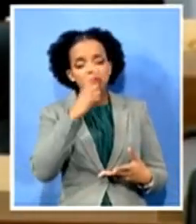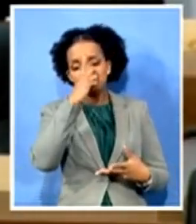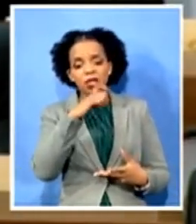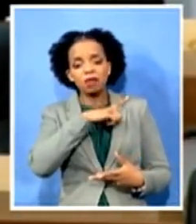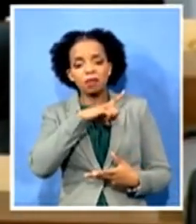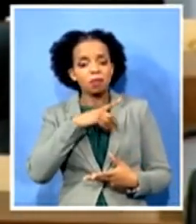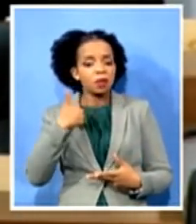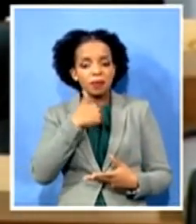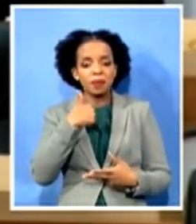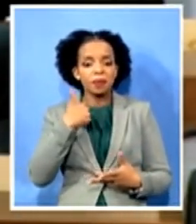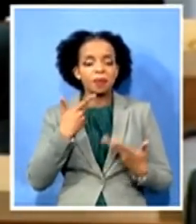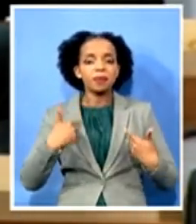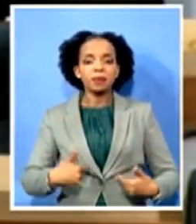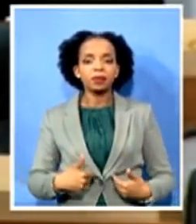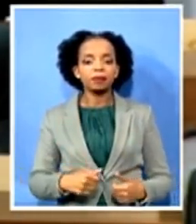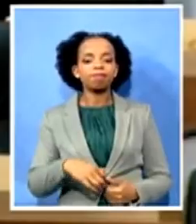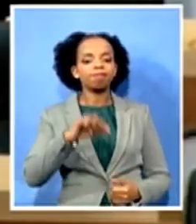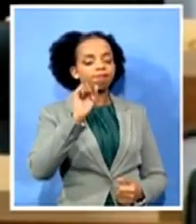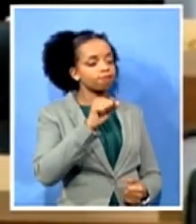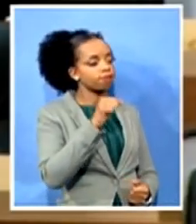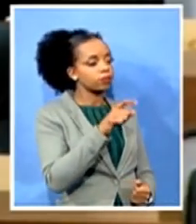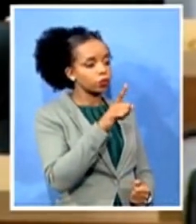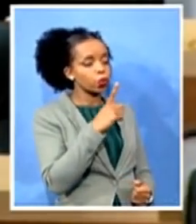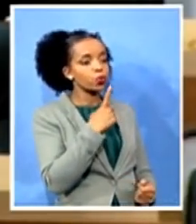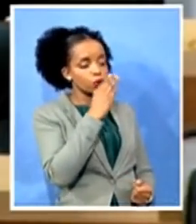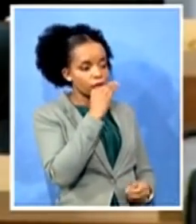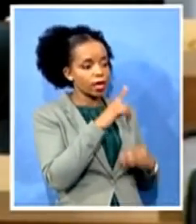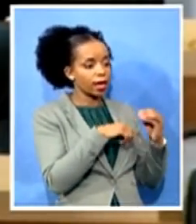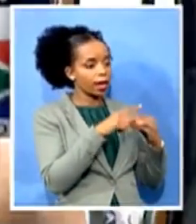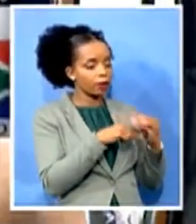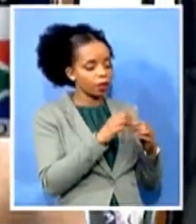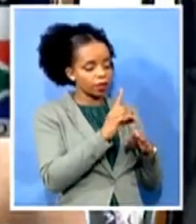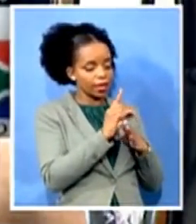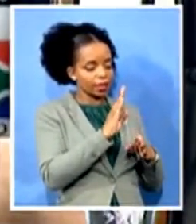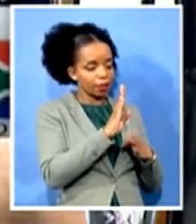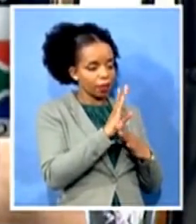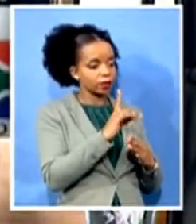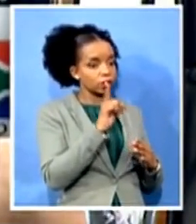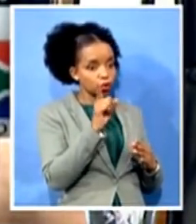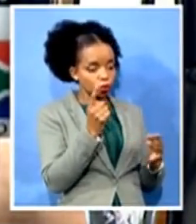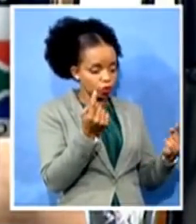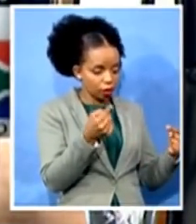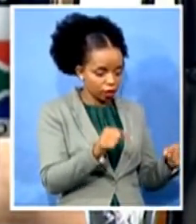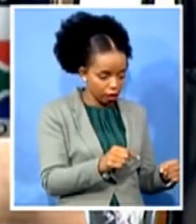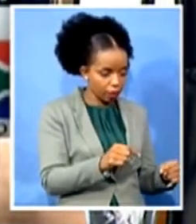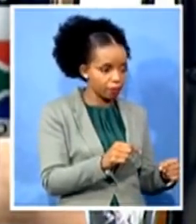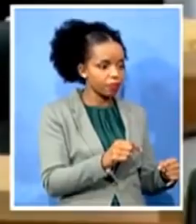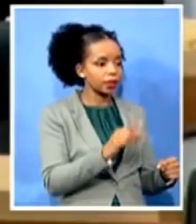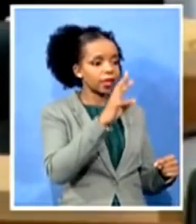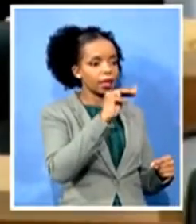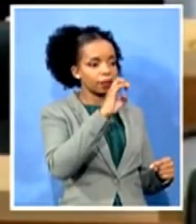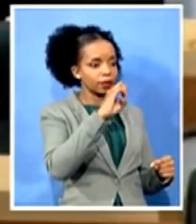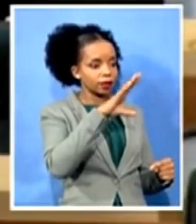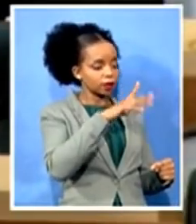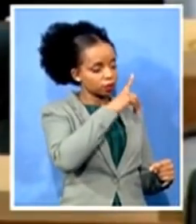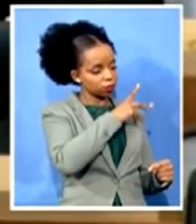preceded your arrival as MEC, correct? That is correct. In 2010,